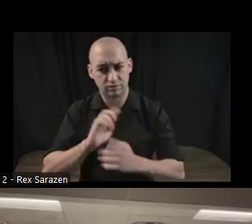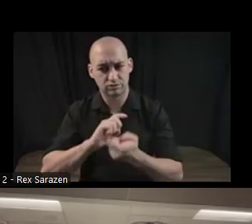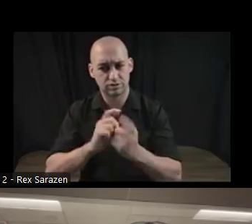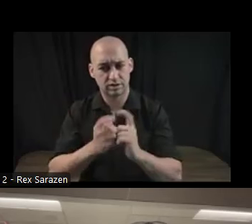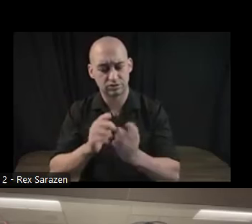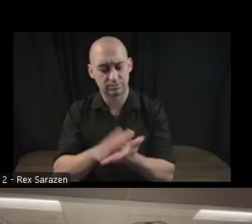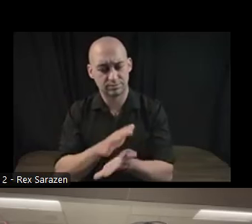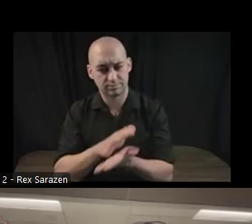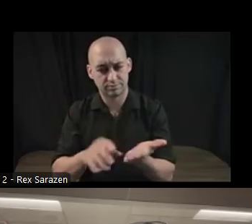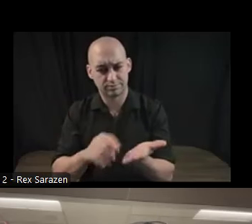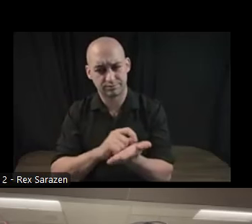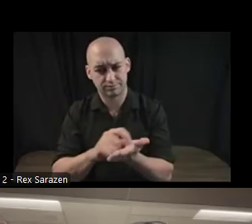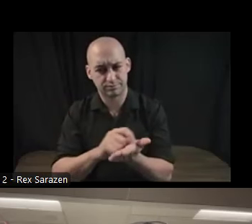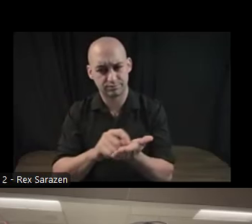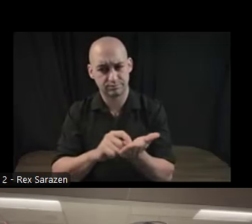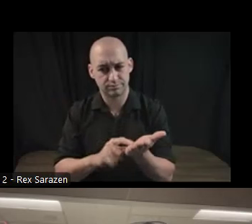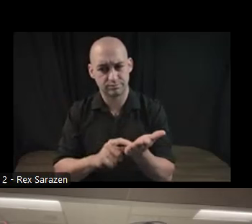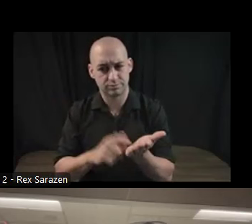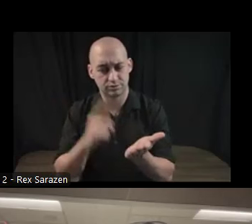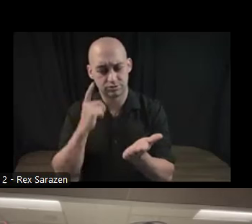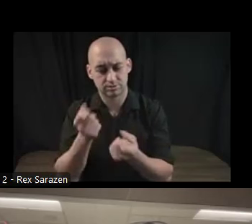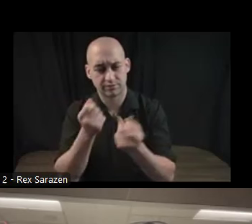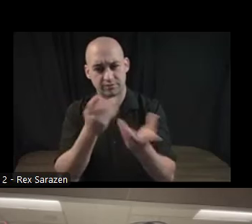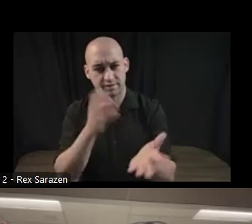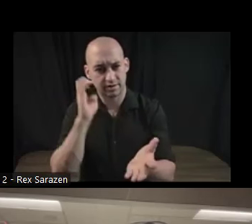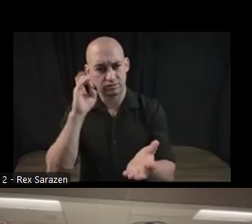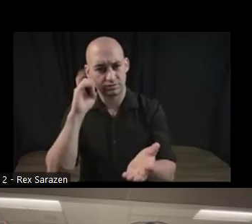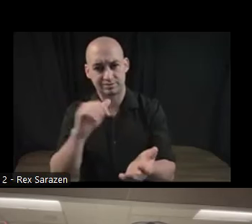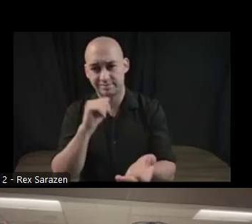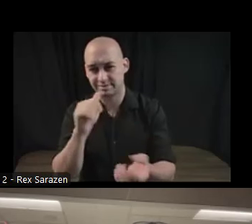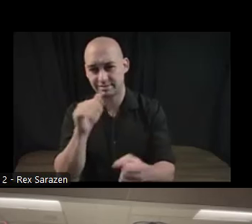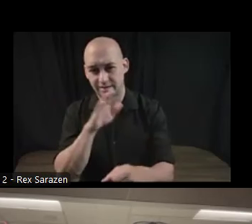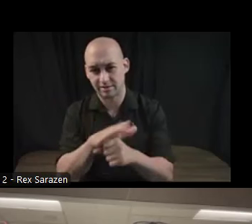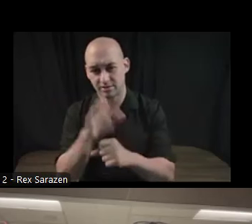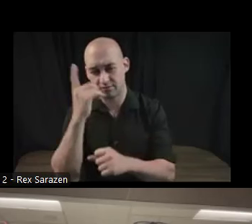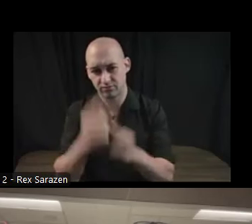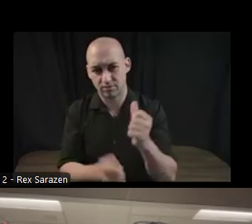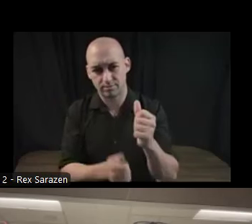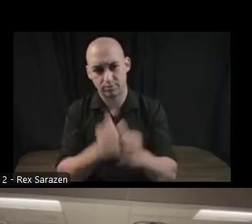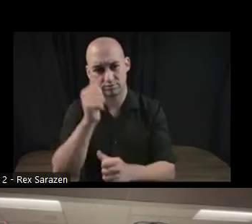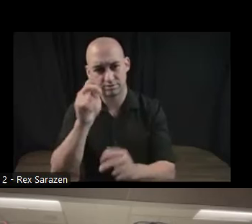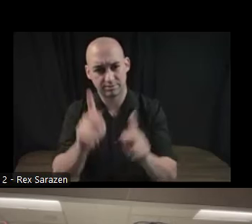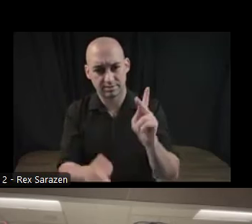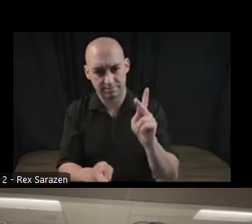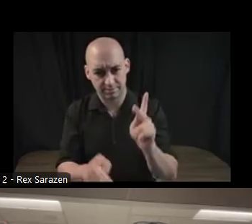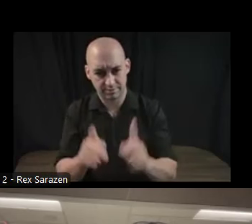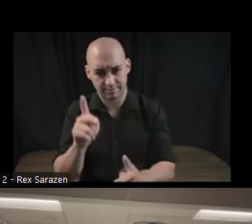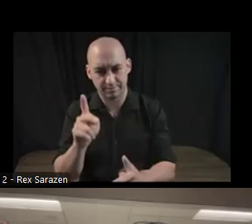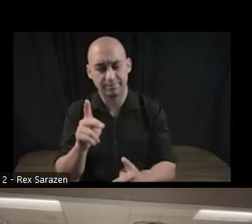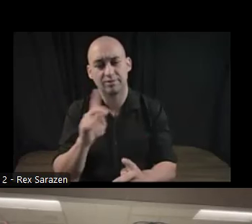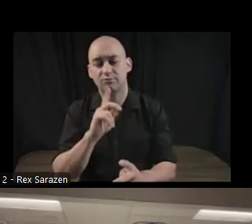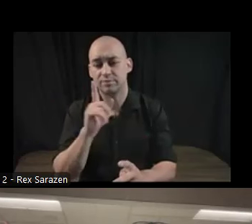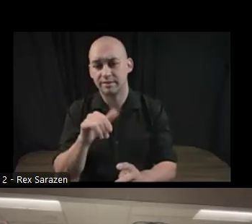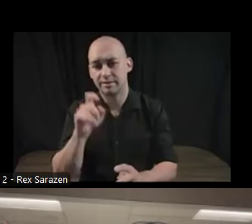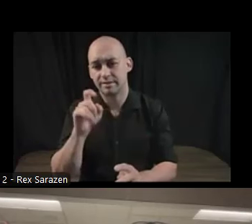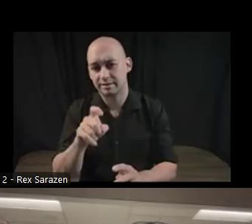that just providing the education usually isn't enough for most people. And it really needs to be more than